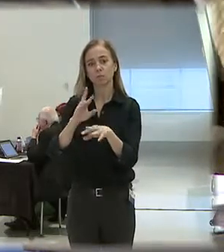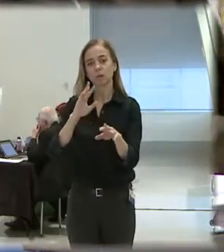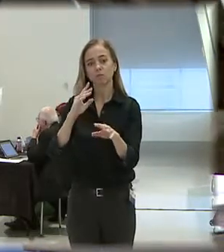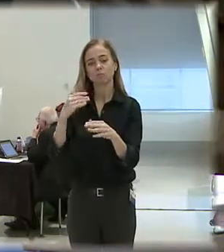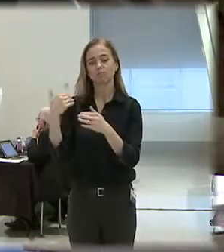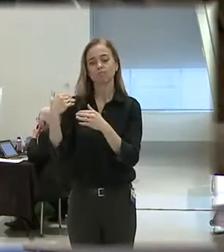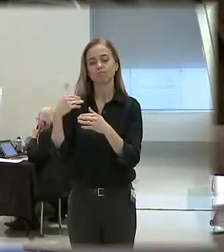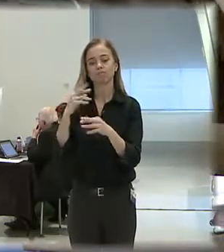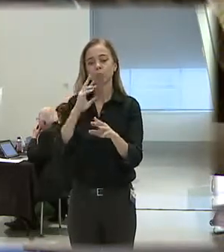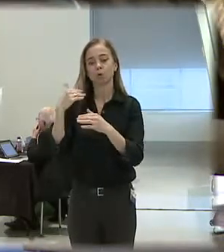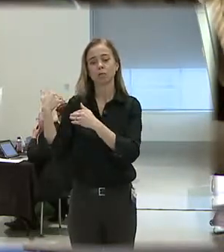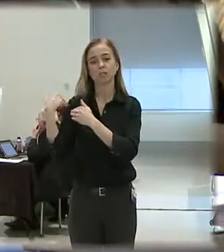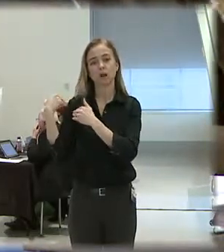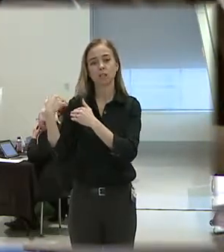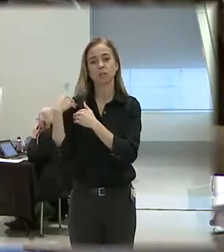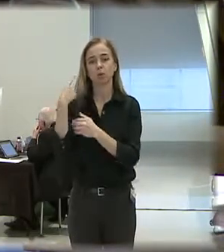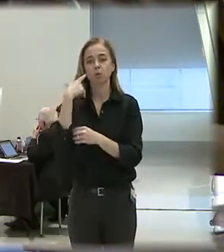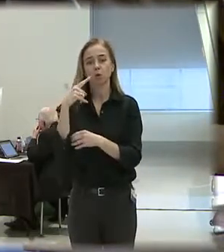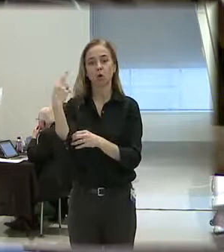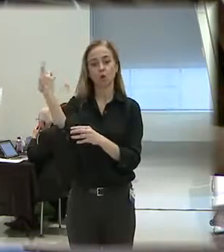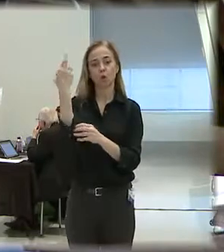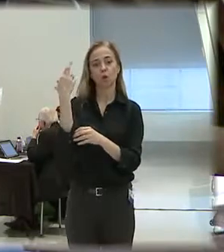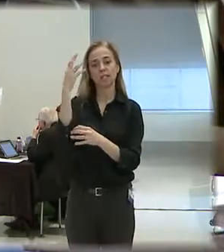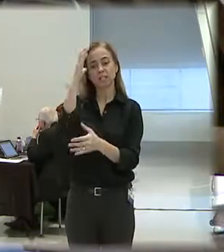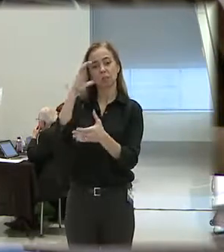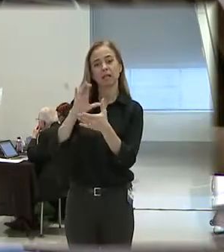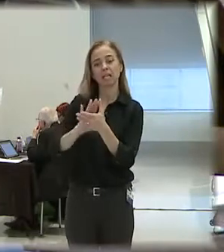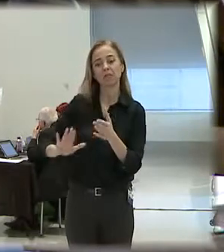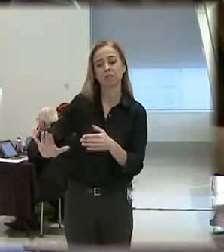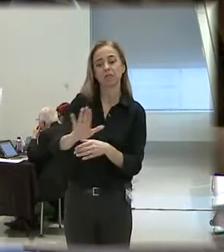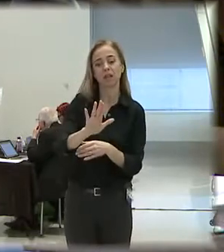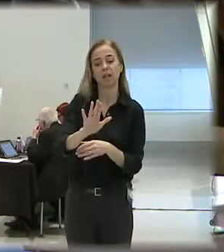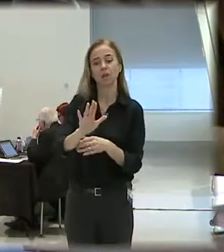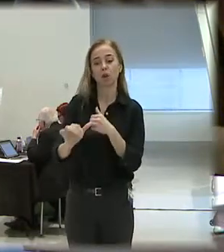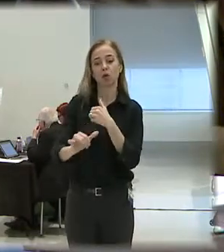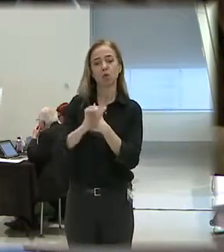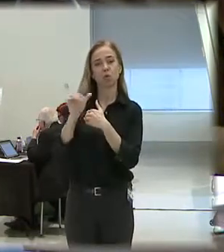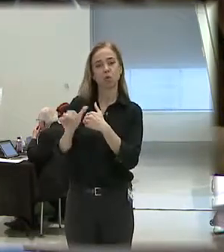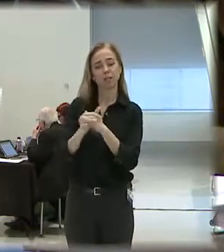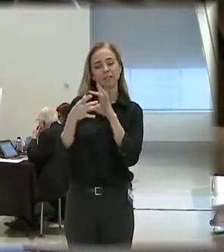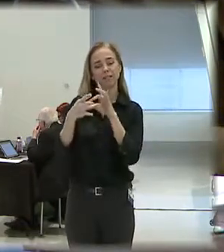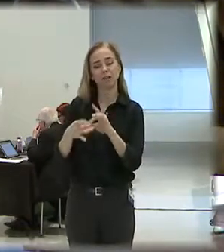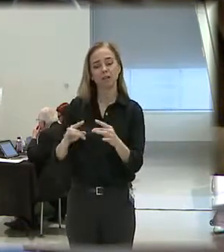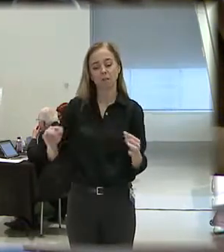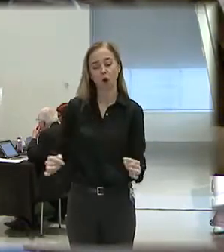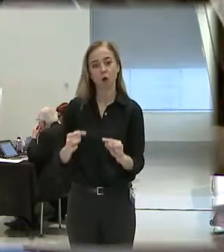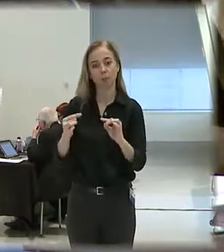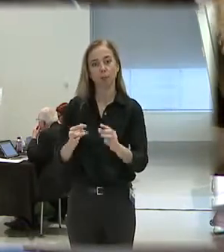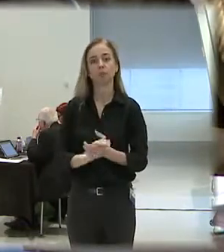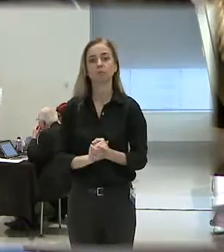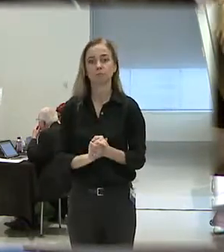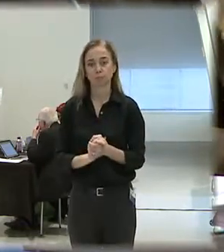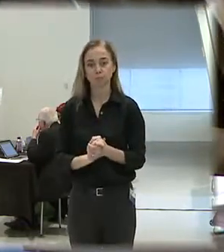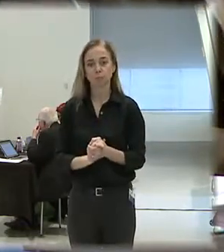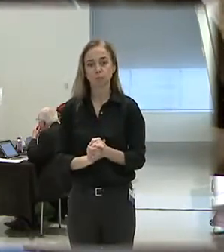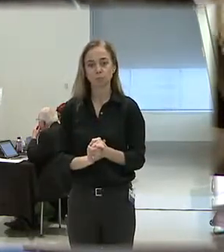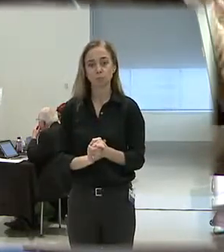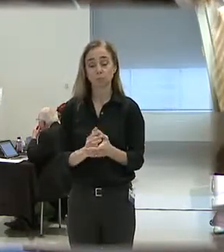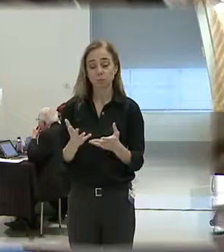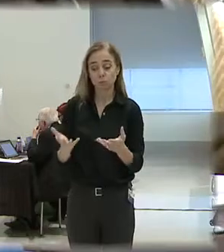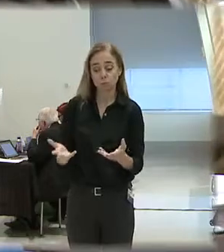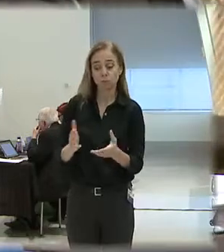responsible to the reasonable belief of their risk of harm. So that's the question for you.